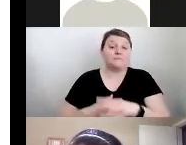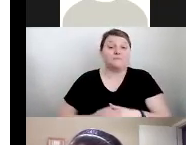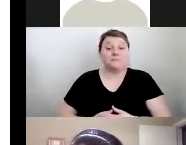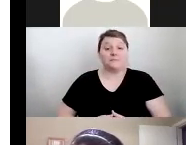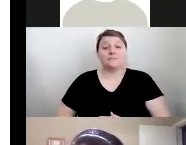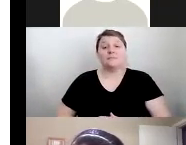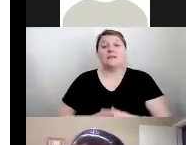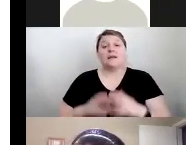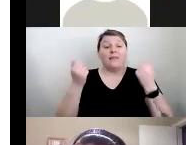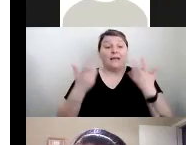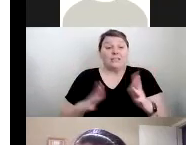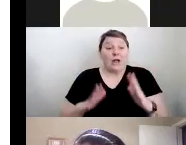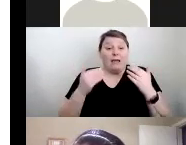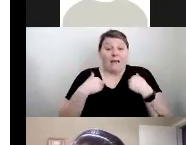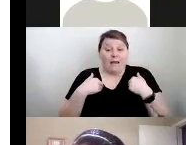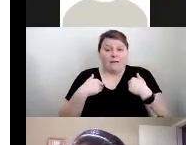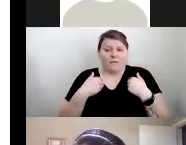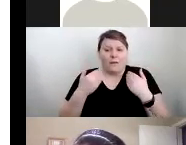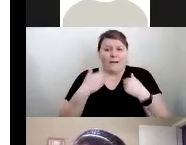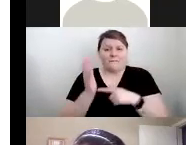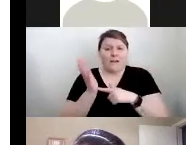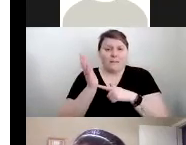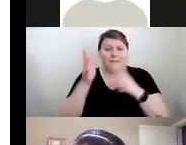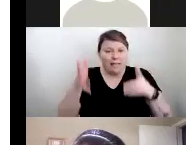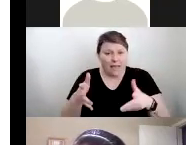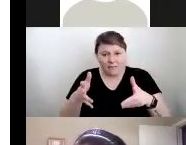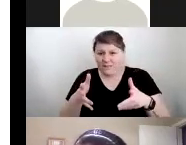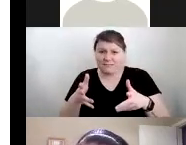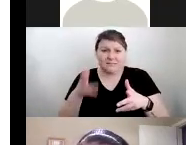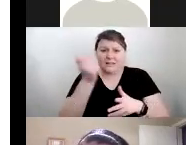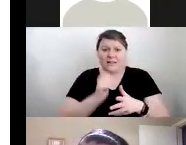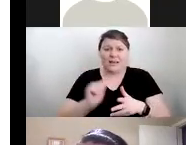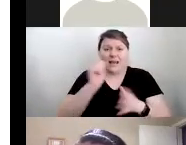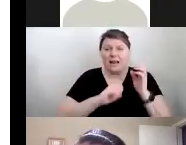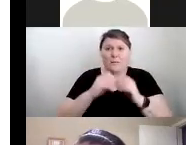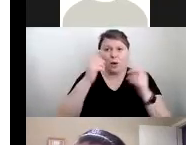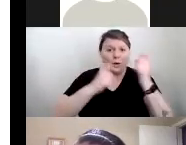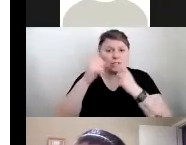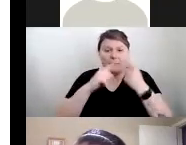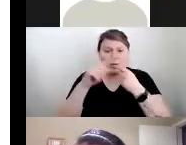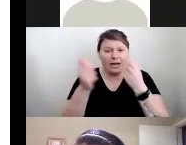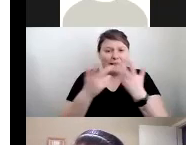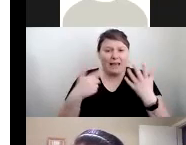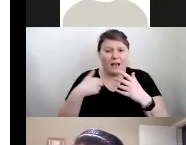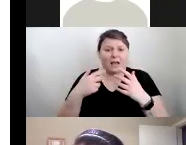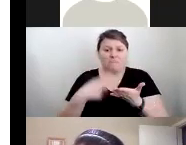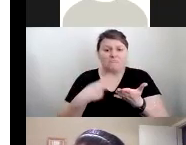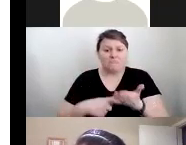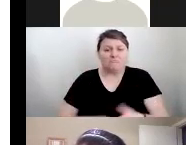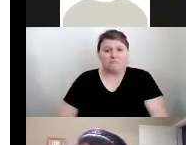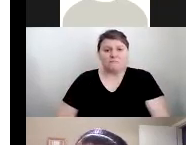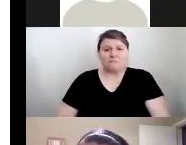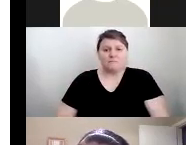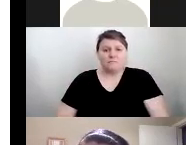So that's all I have. It looks like we have at least 5 minutes if there's any more questions about anything that I touched on.